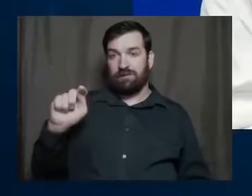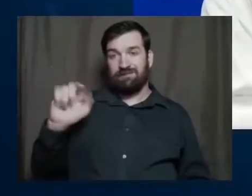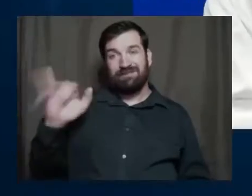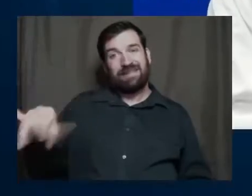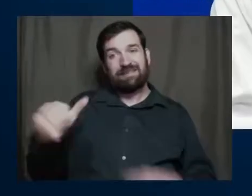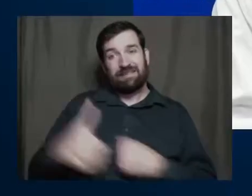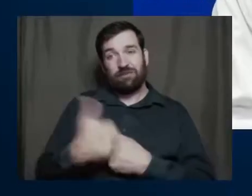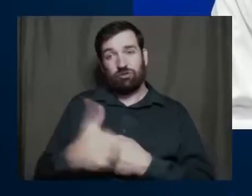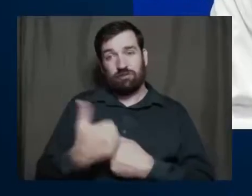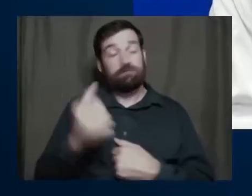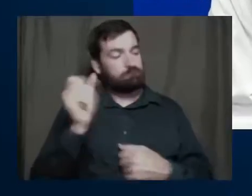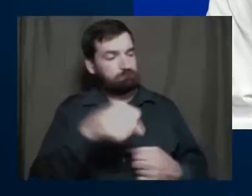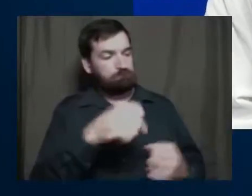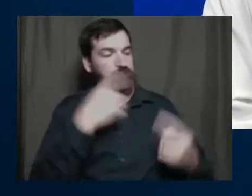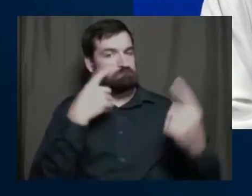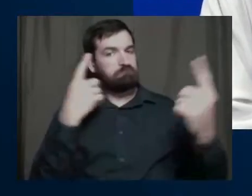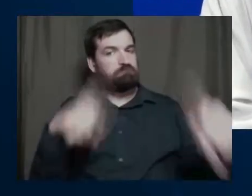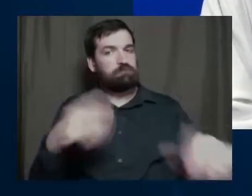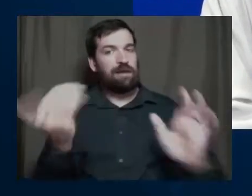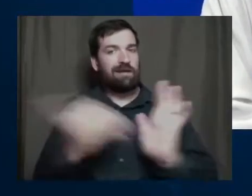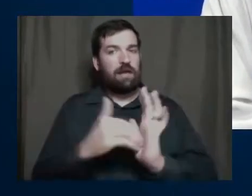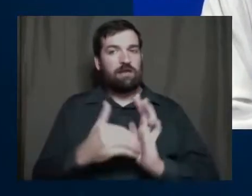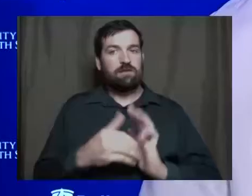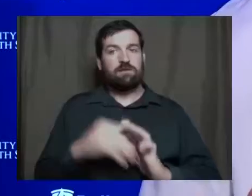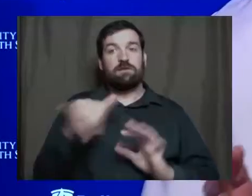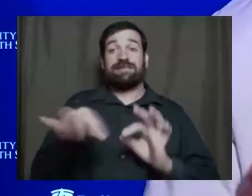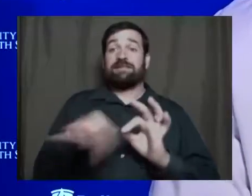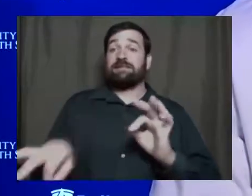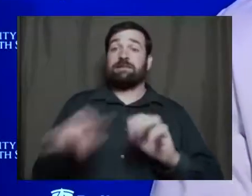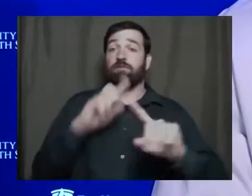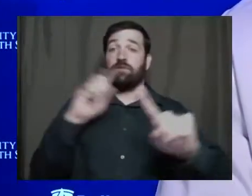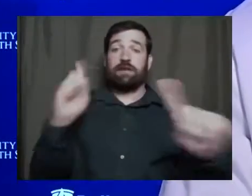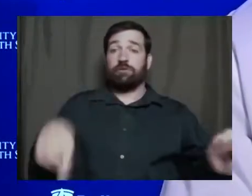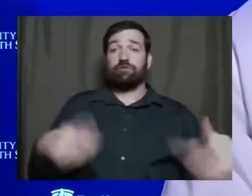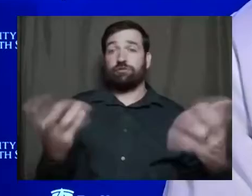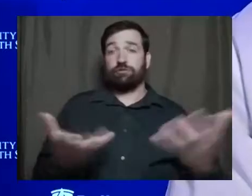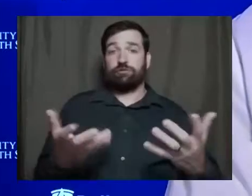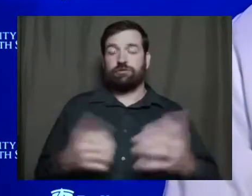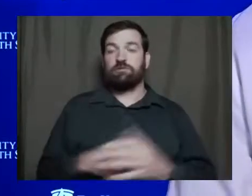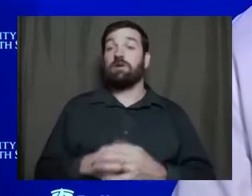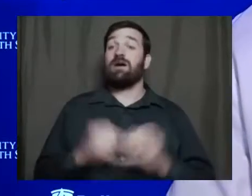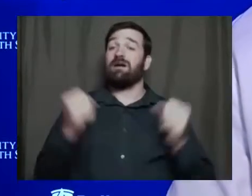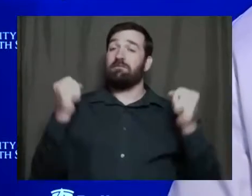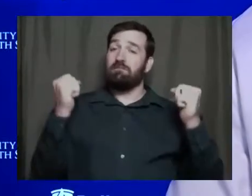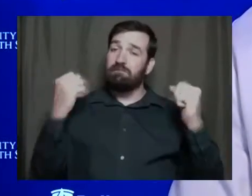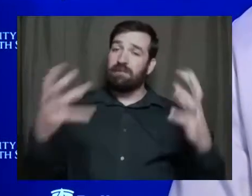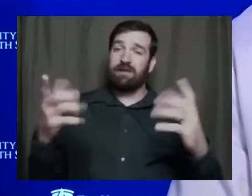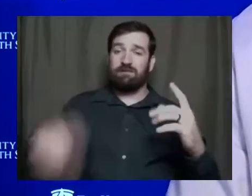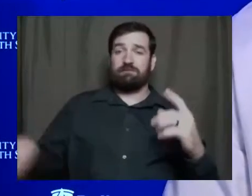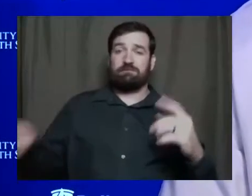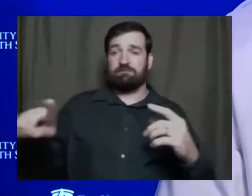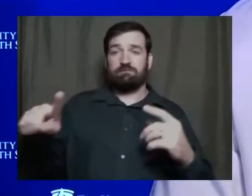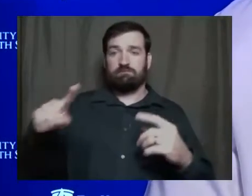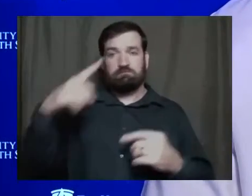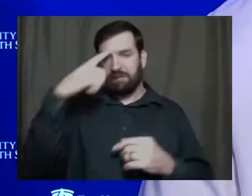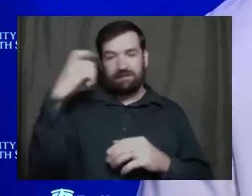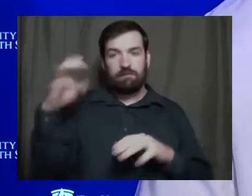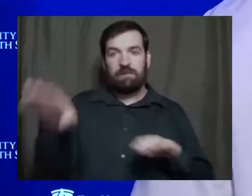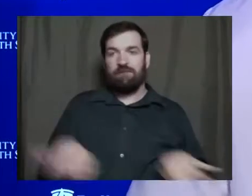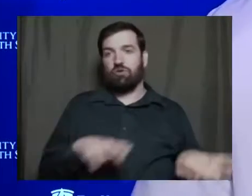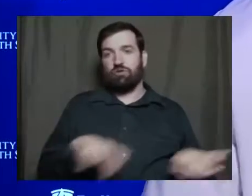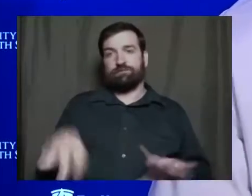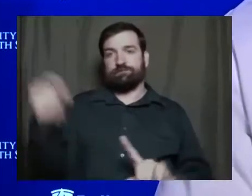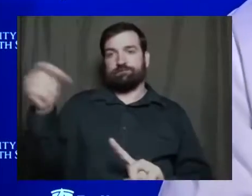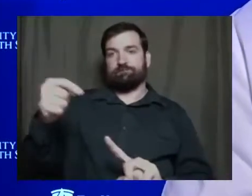think, again, that simple answer to that question is a lot of this continues to deal with the behavioral aspects as well, and